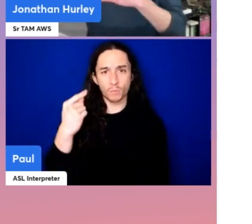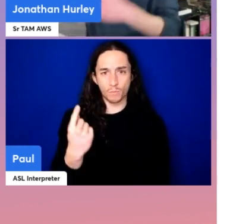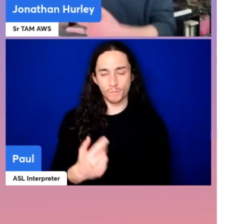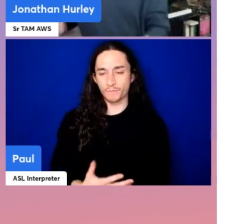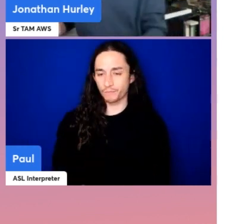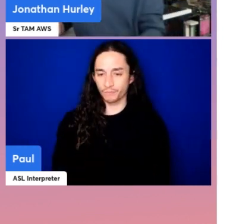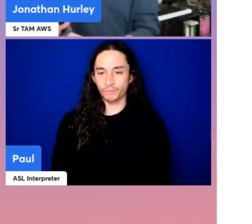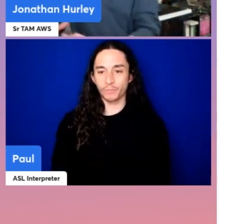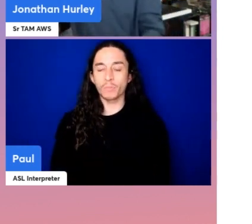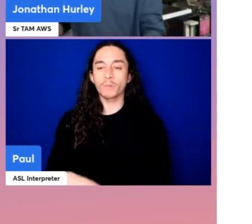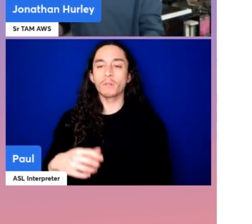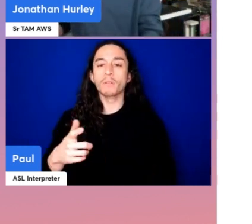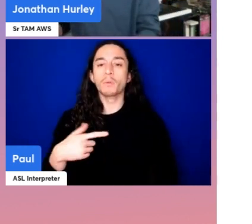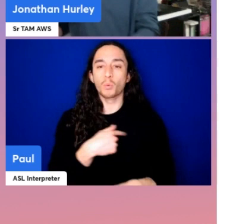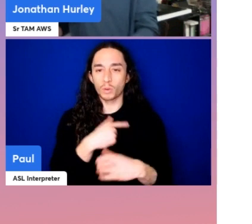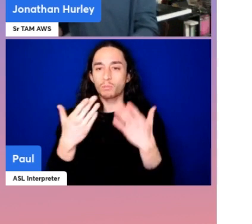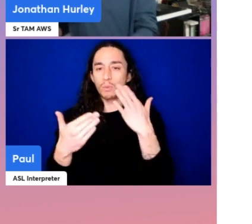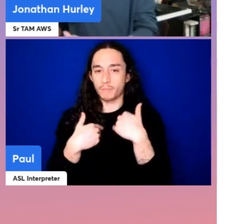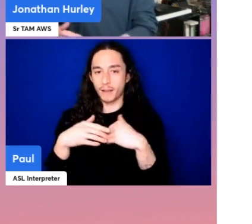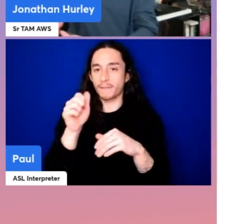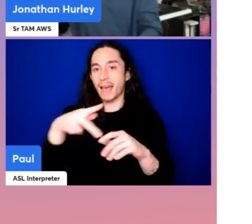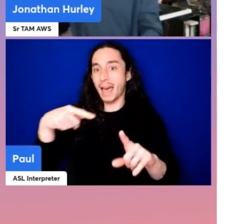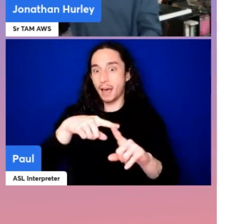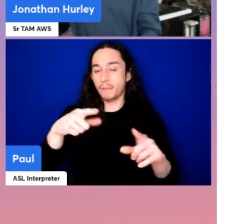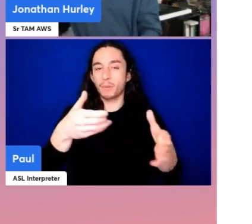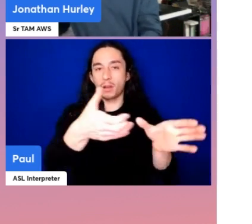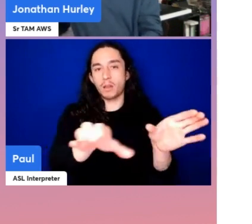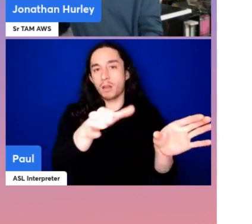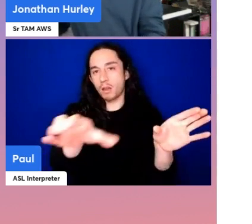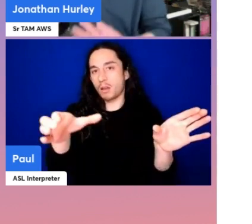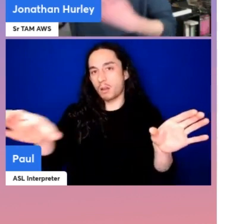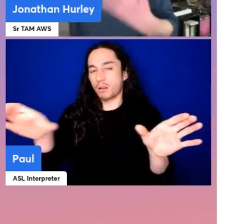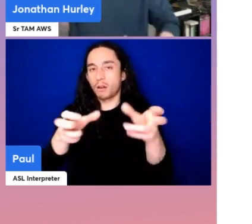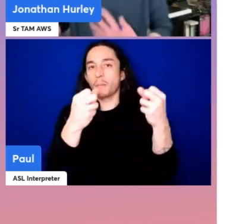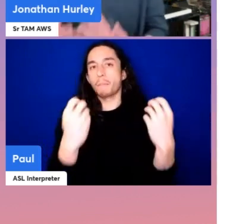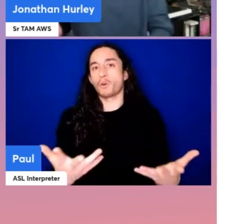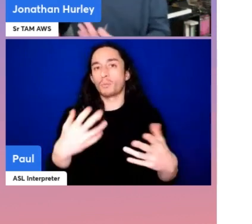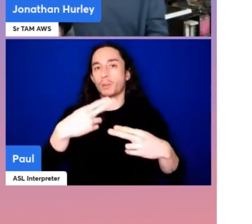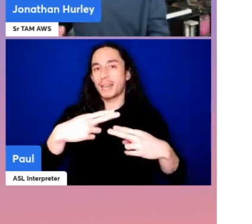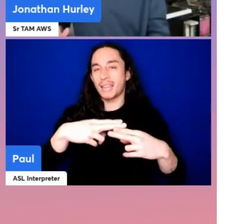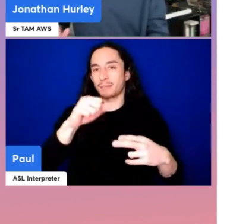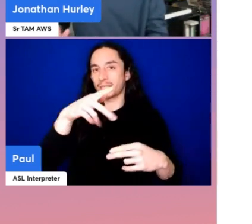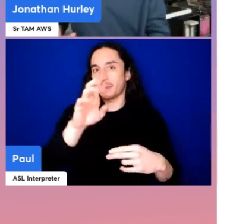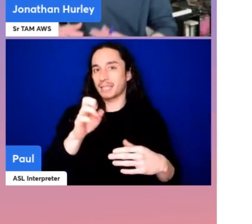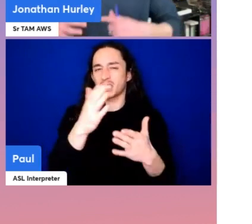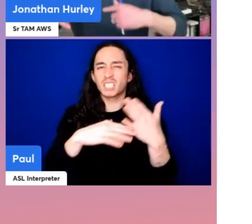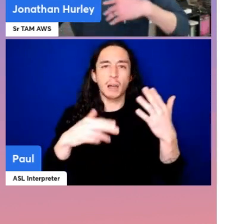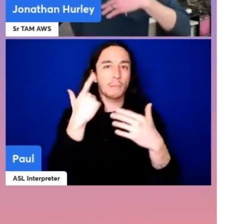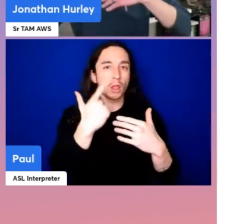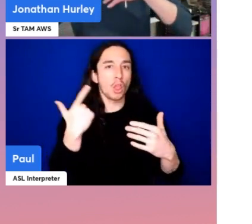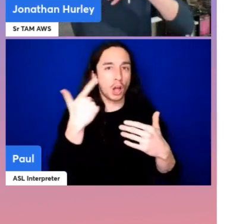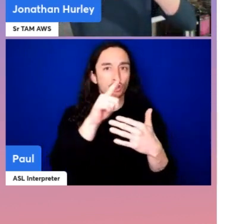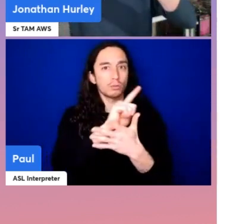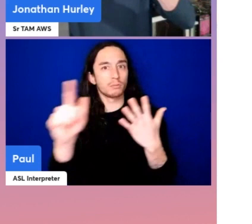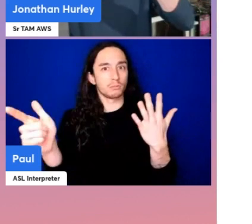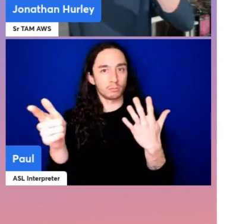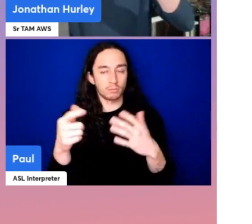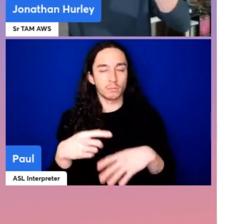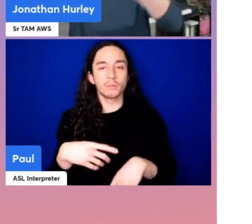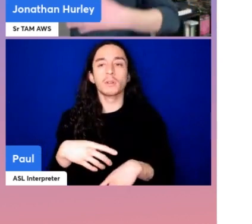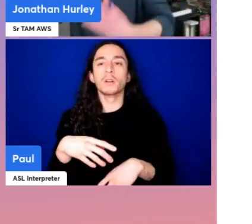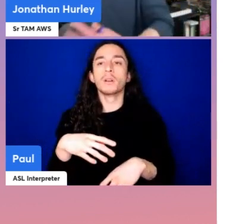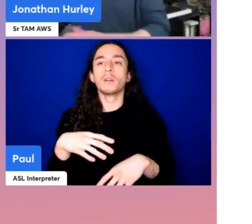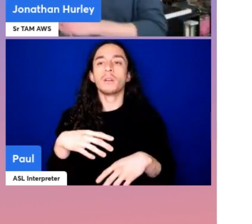because we probably have our applications broken out into multiple namespaces in some sort of logical fashion. And so